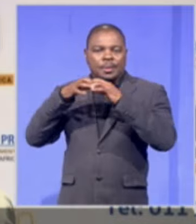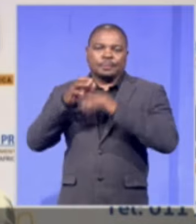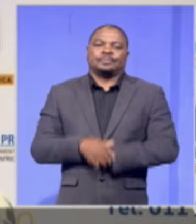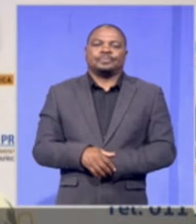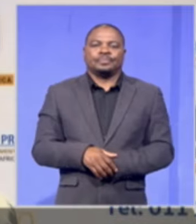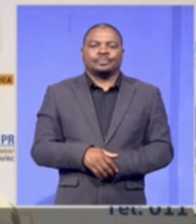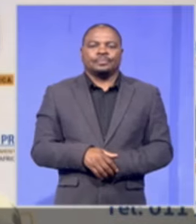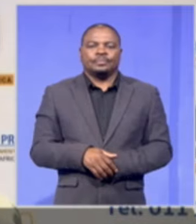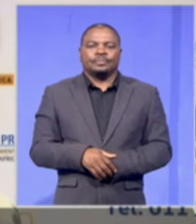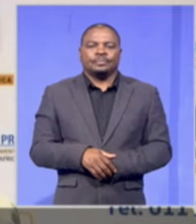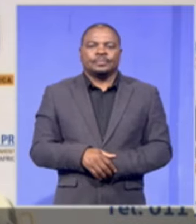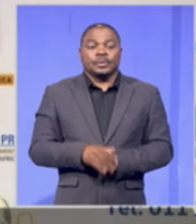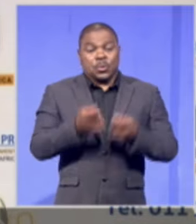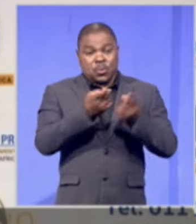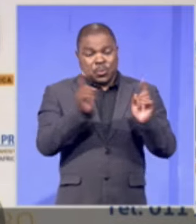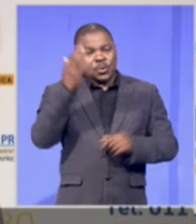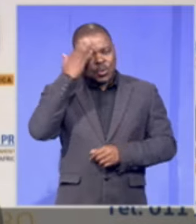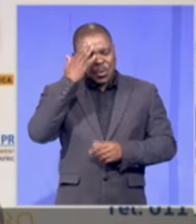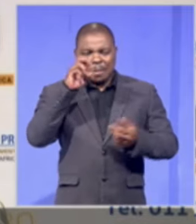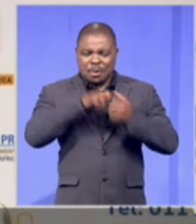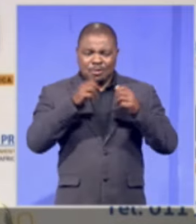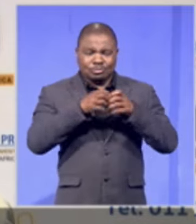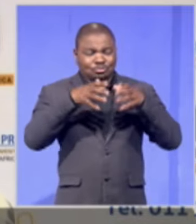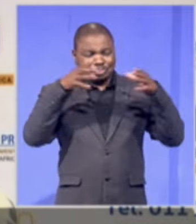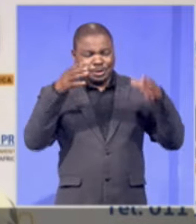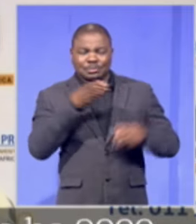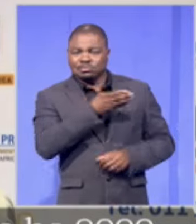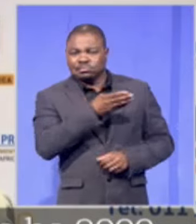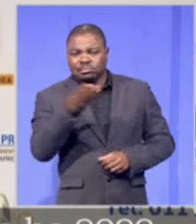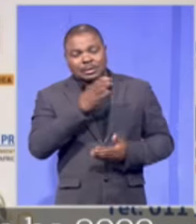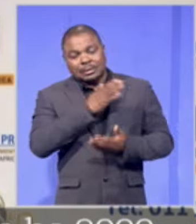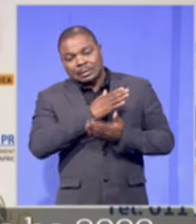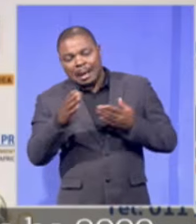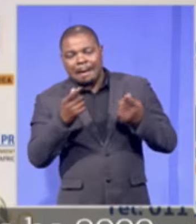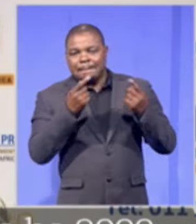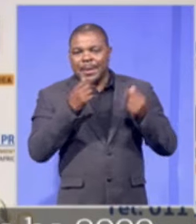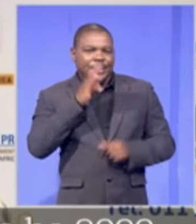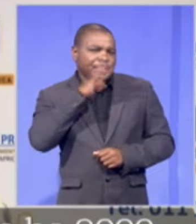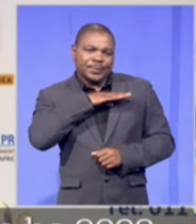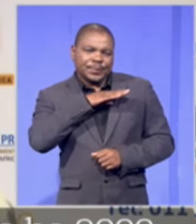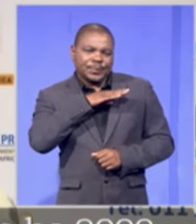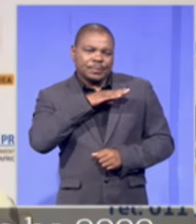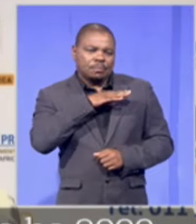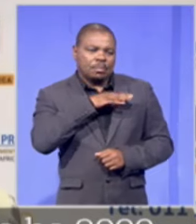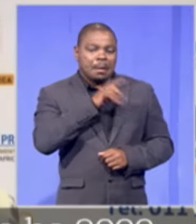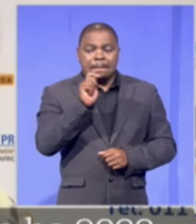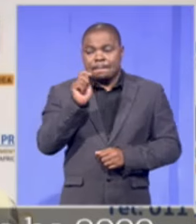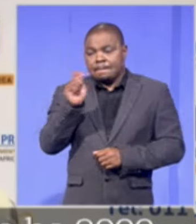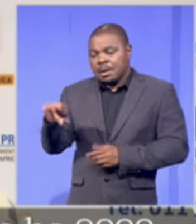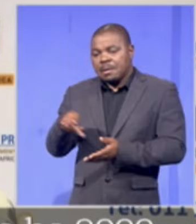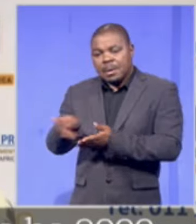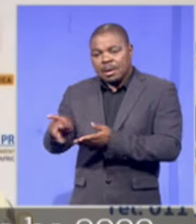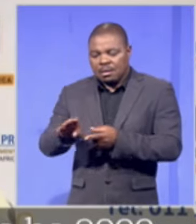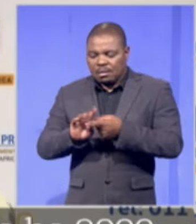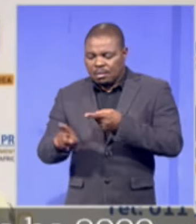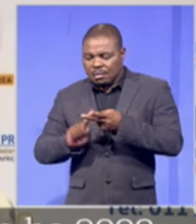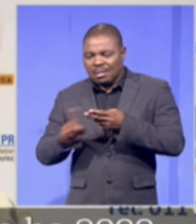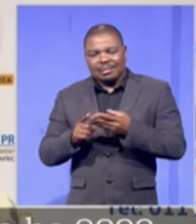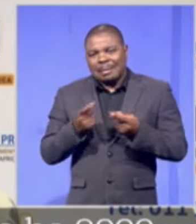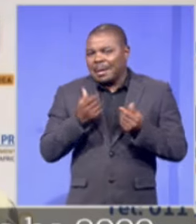mathata a mantši a ba shebaneng le ona, ba bang ba bona bana masheleng a ho patala. Ke ka moo re